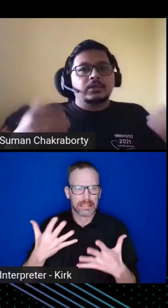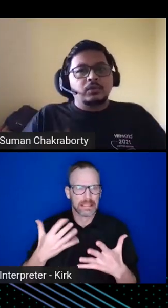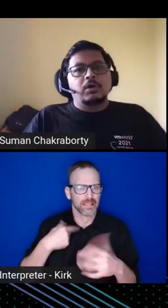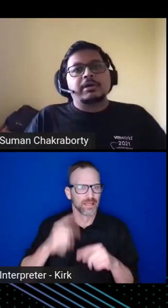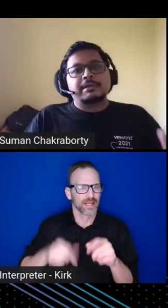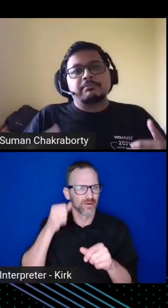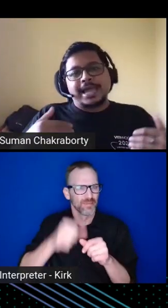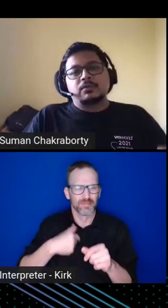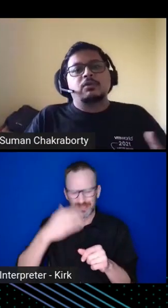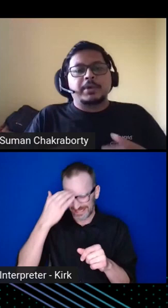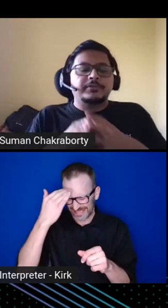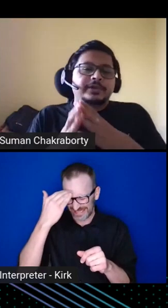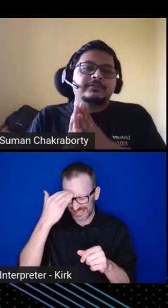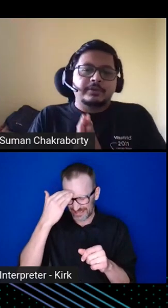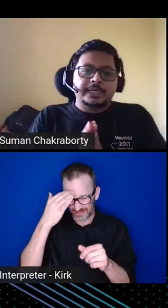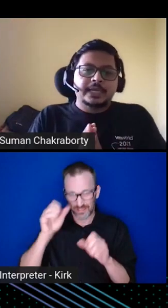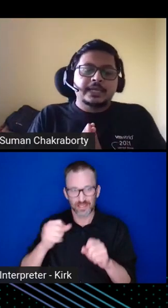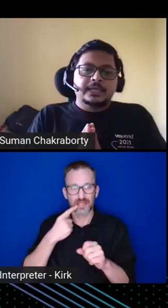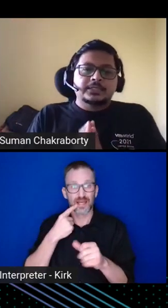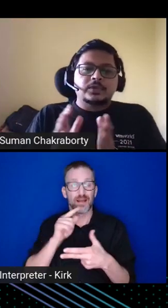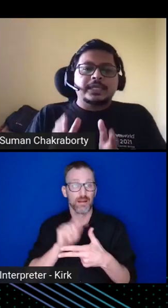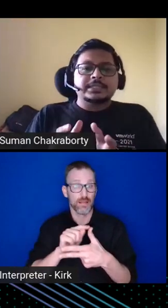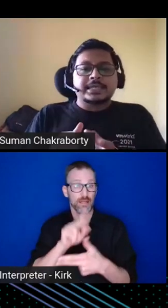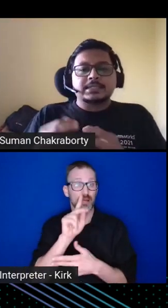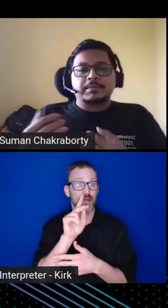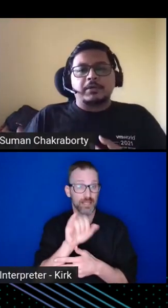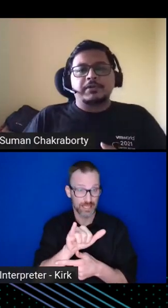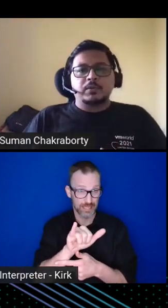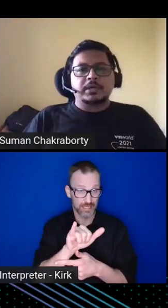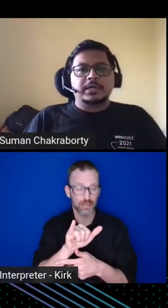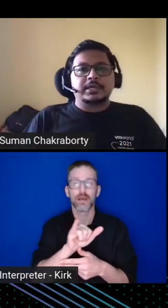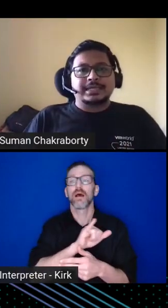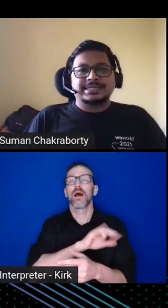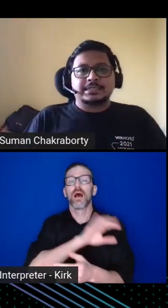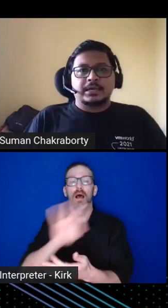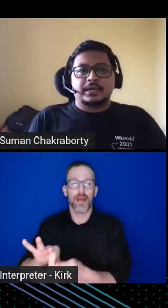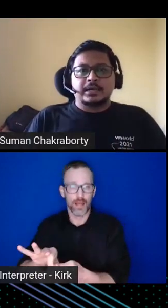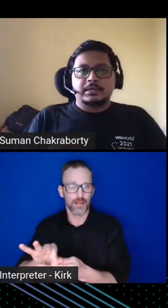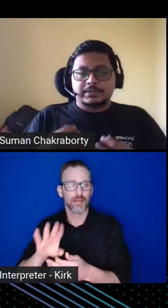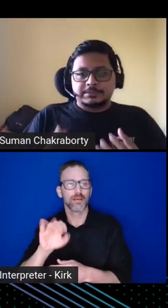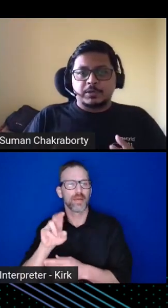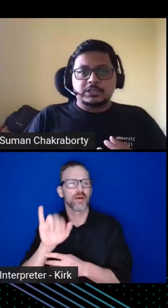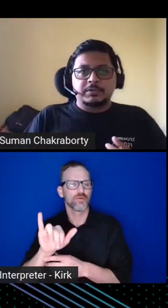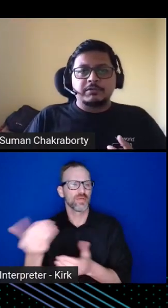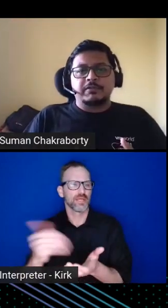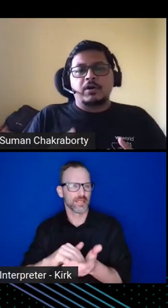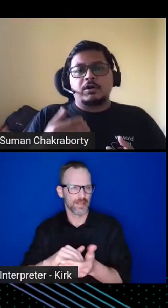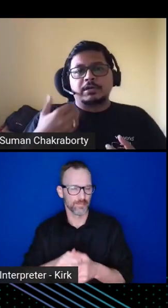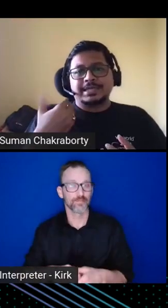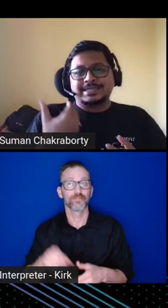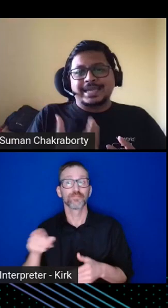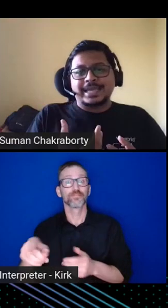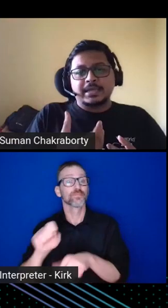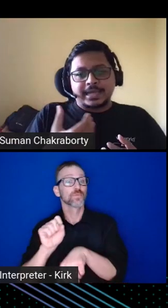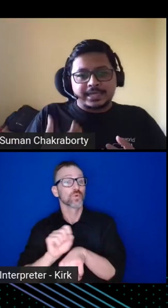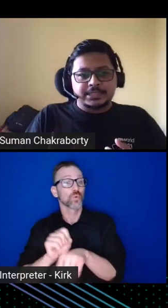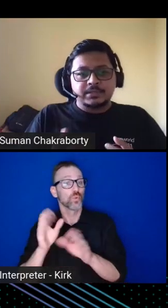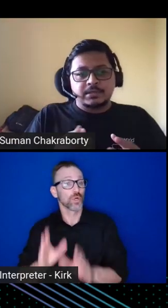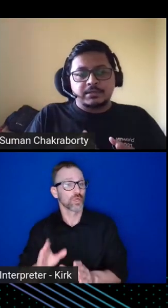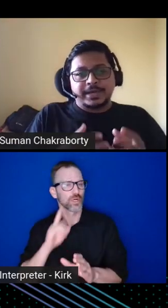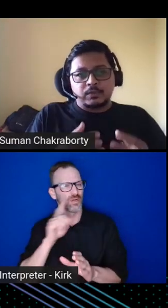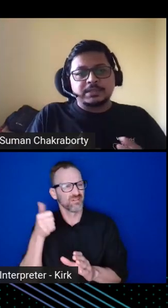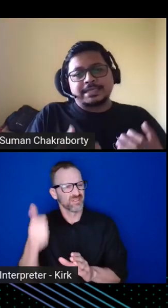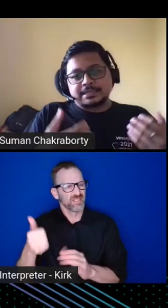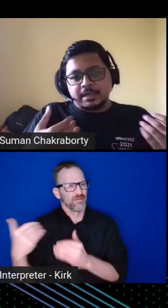key to log in back to your boundary environment. So in this case, the boundary worker is responsible for taking the